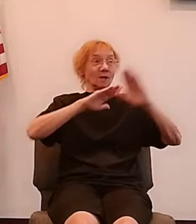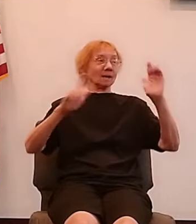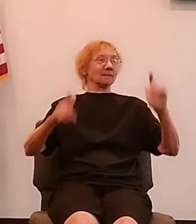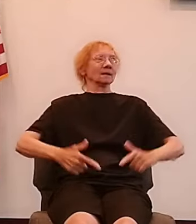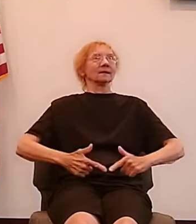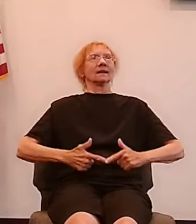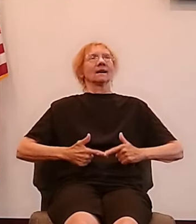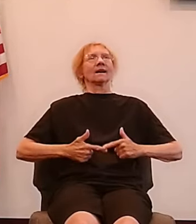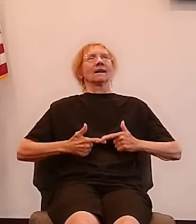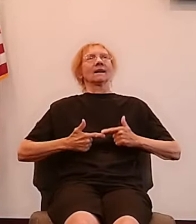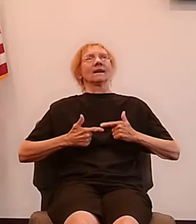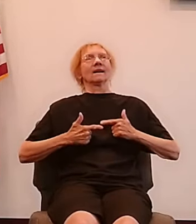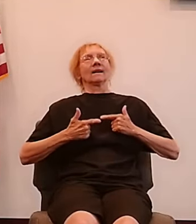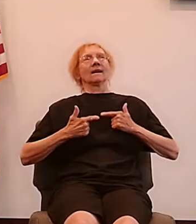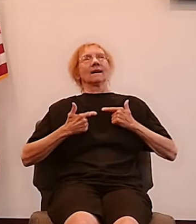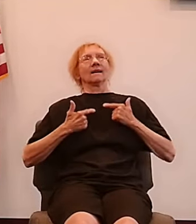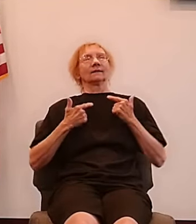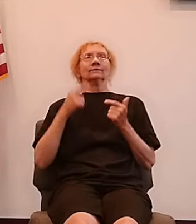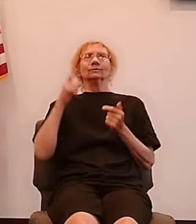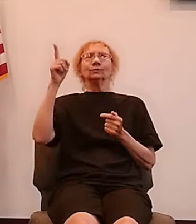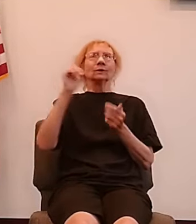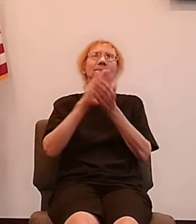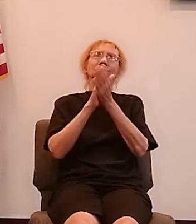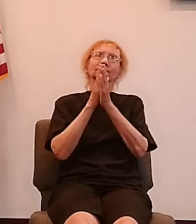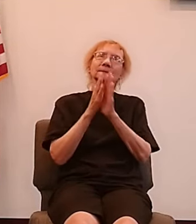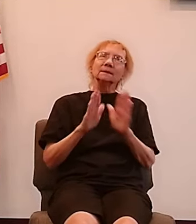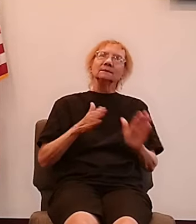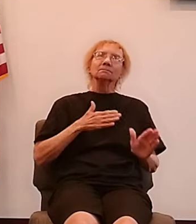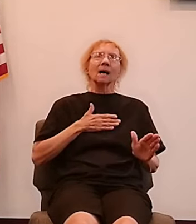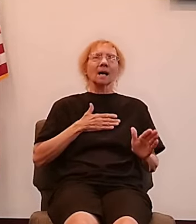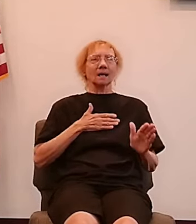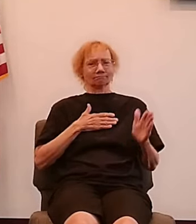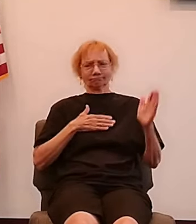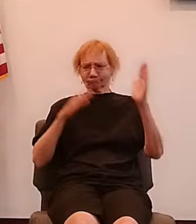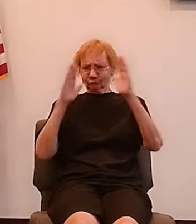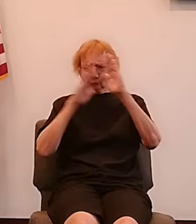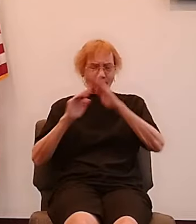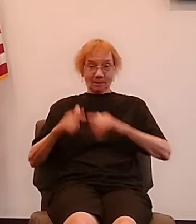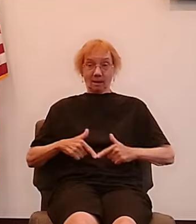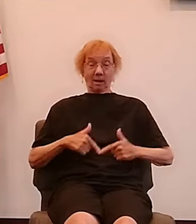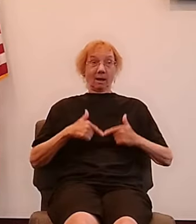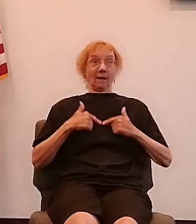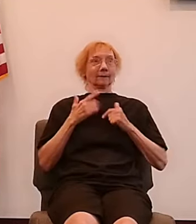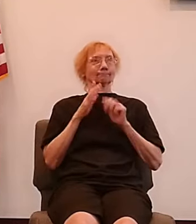sea. Oh, you are the peace in my troubled sea.